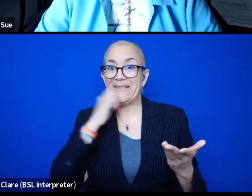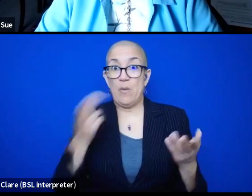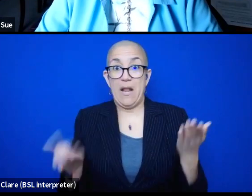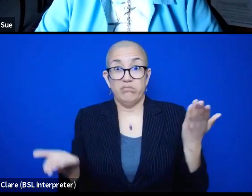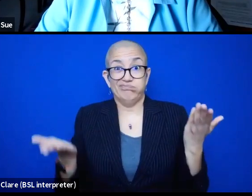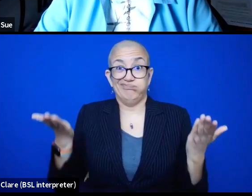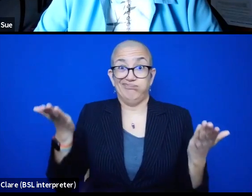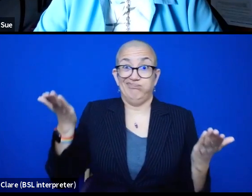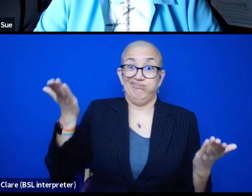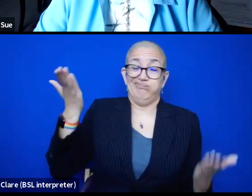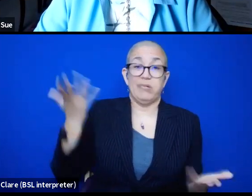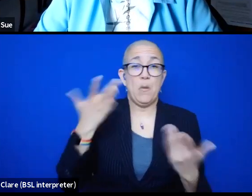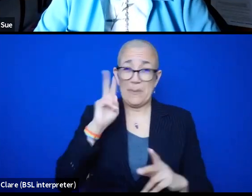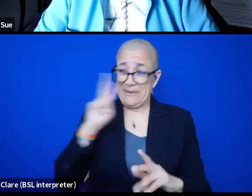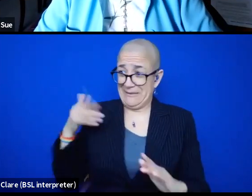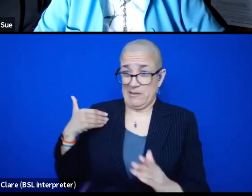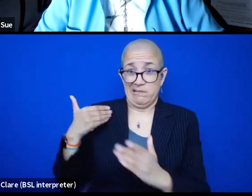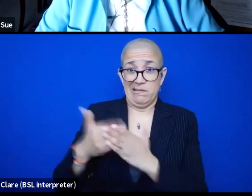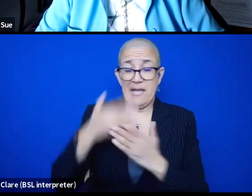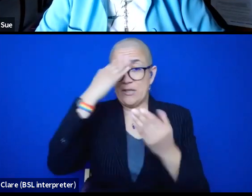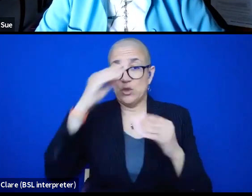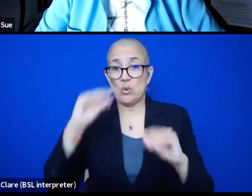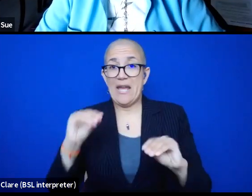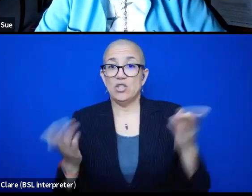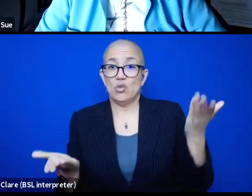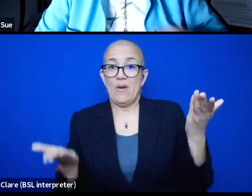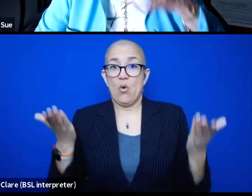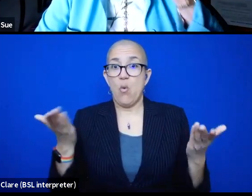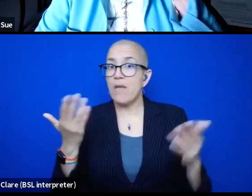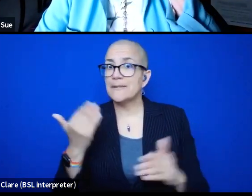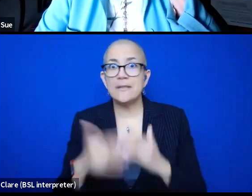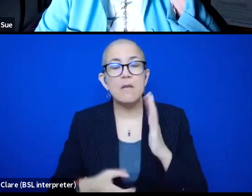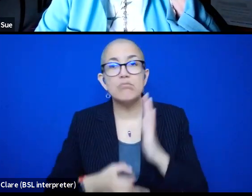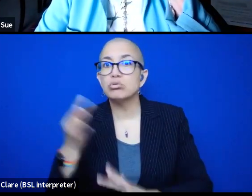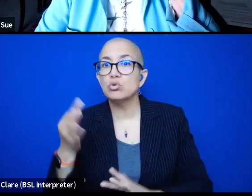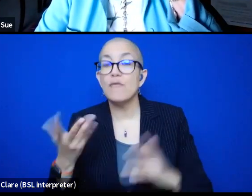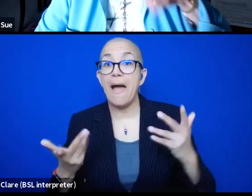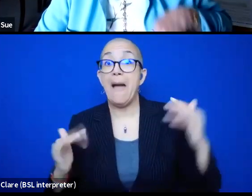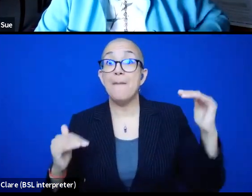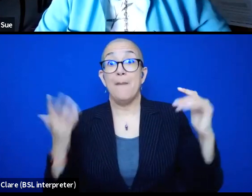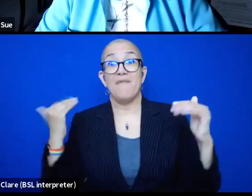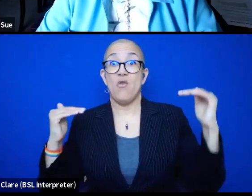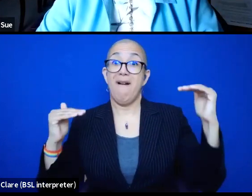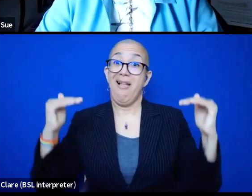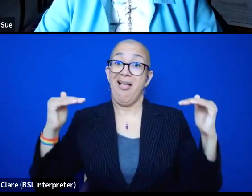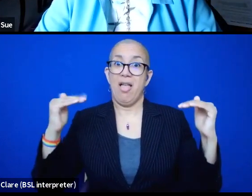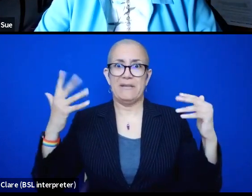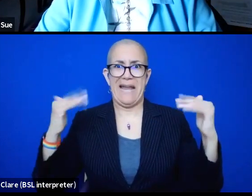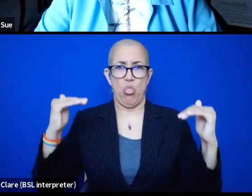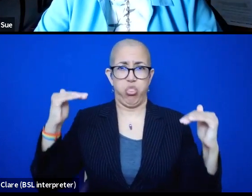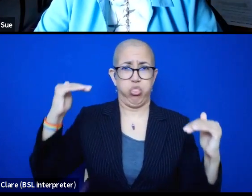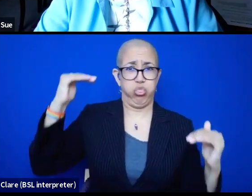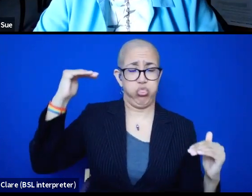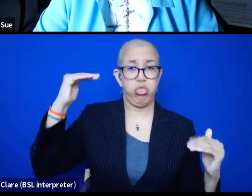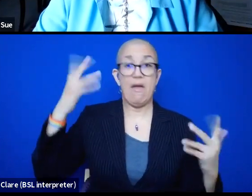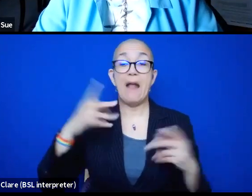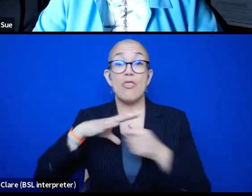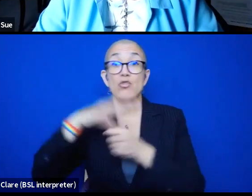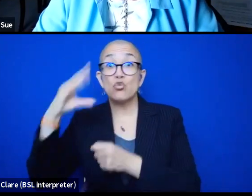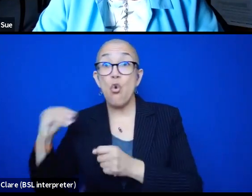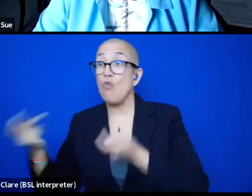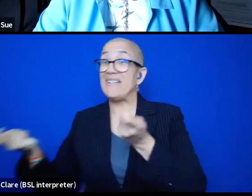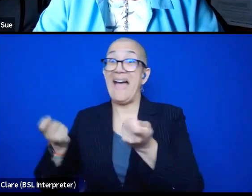the last few years that educational inequality has not been improving. In fact, it's gone the other way. And the Tories have no grip of